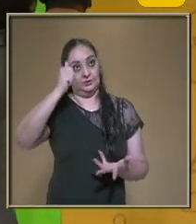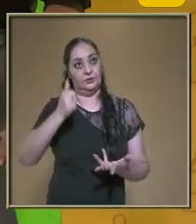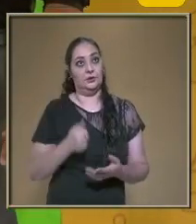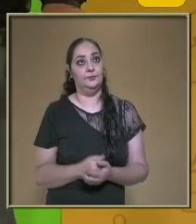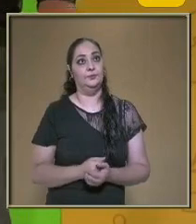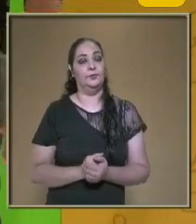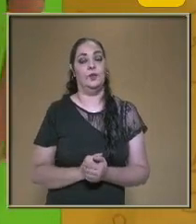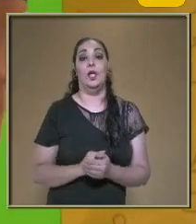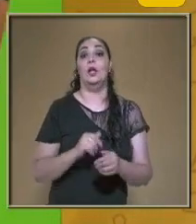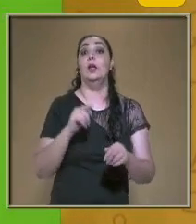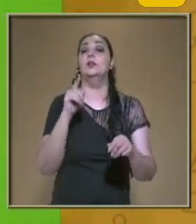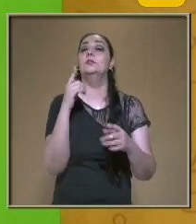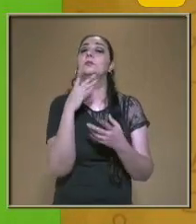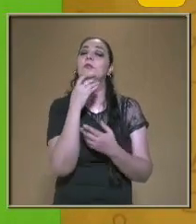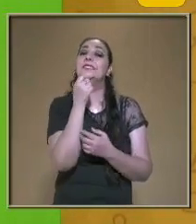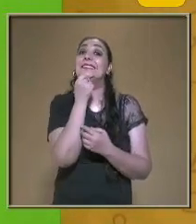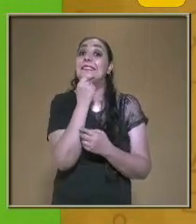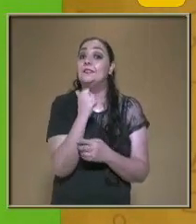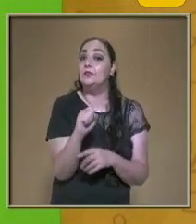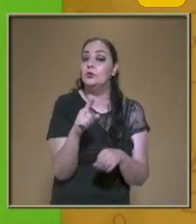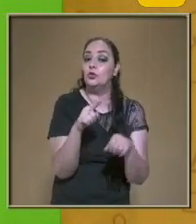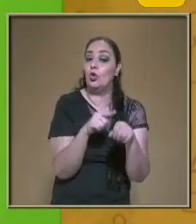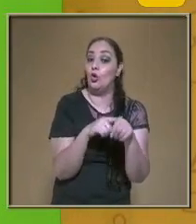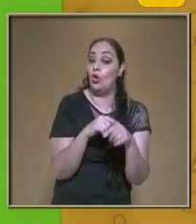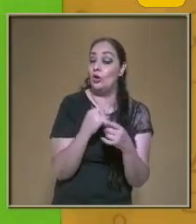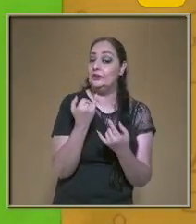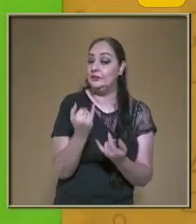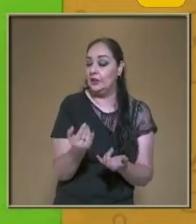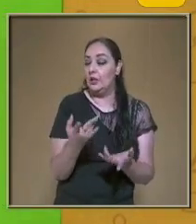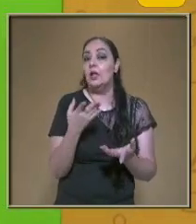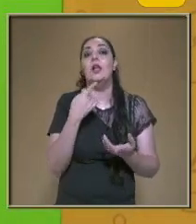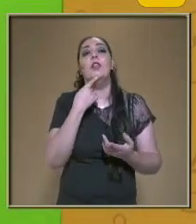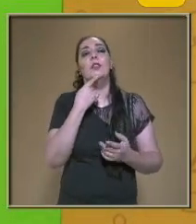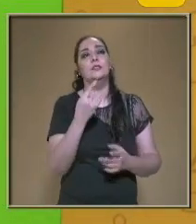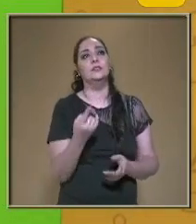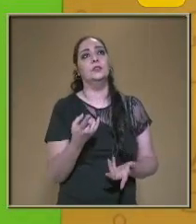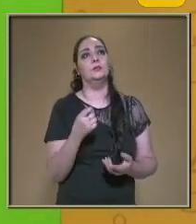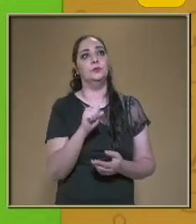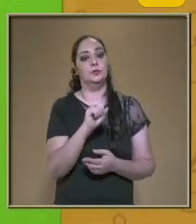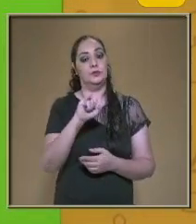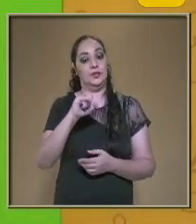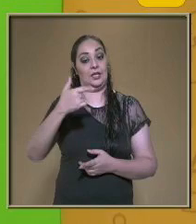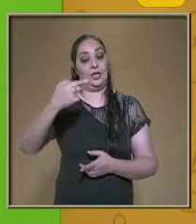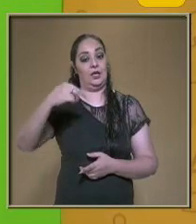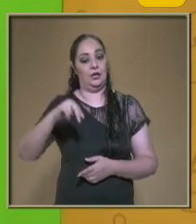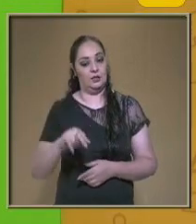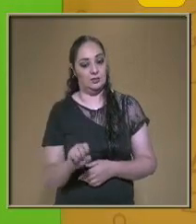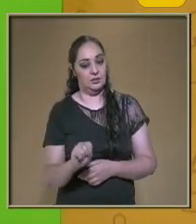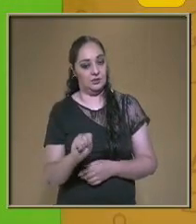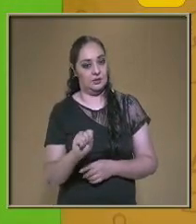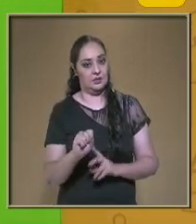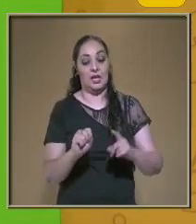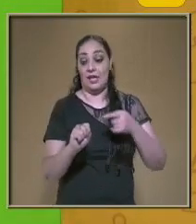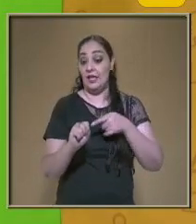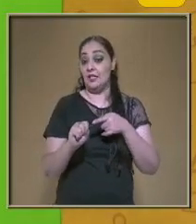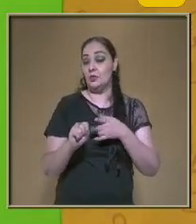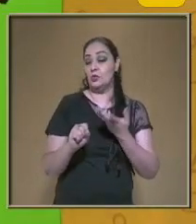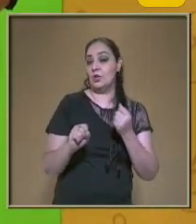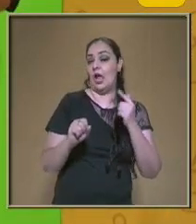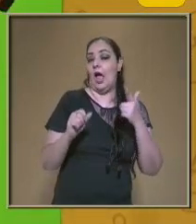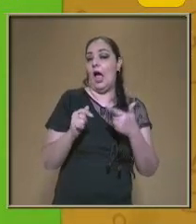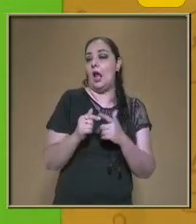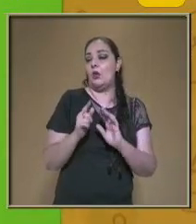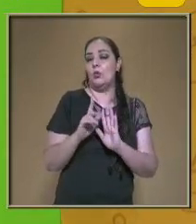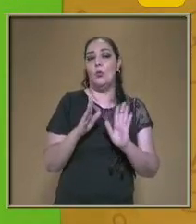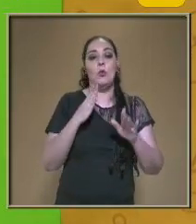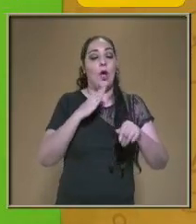and indications. But these signs, what is a sign? Sign, it's an indication for people that is working in the